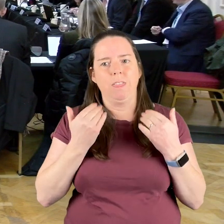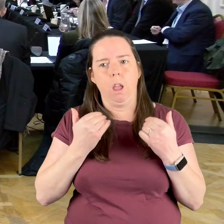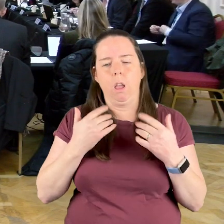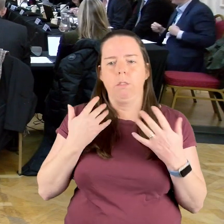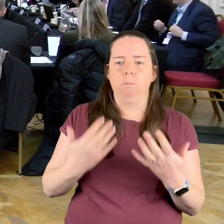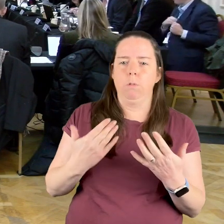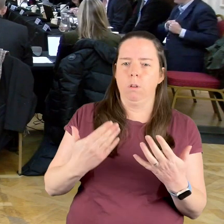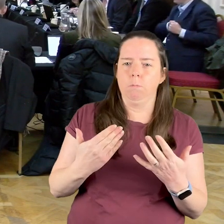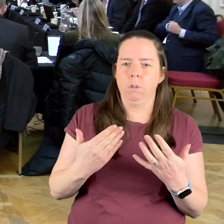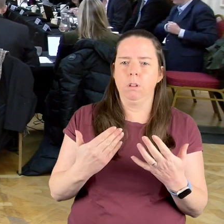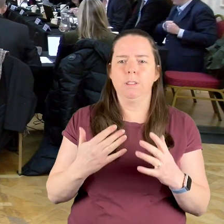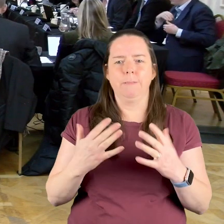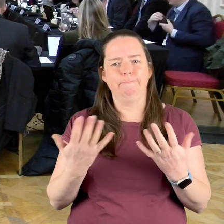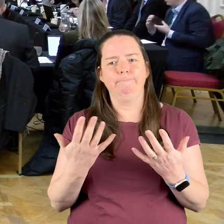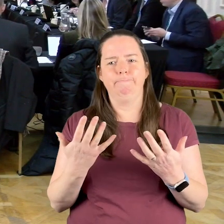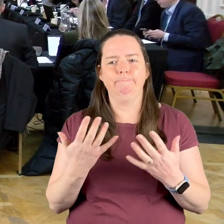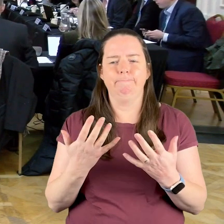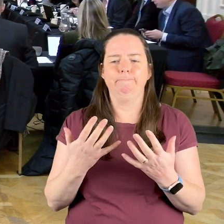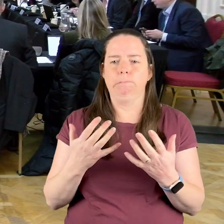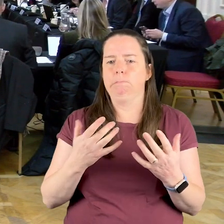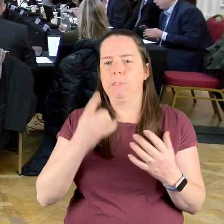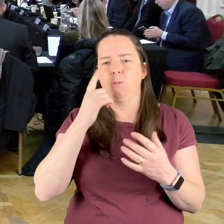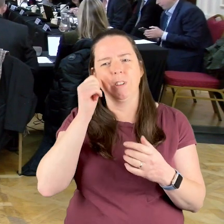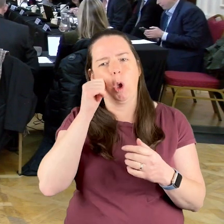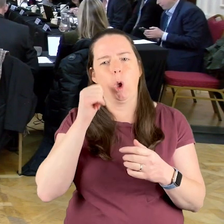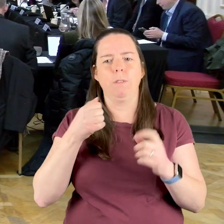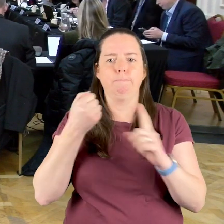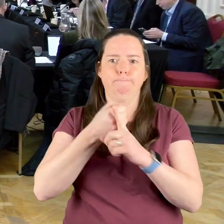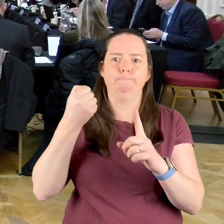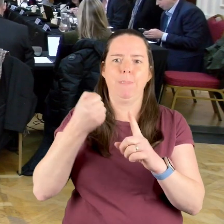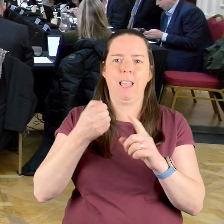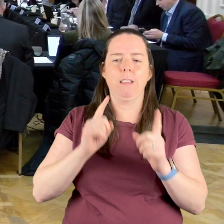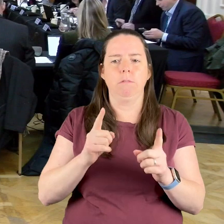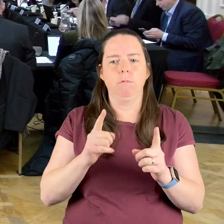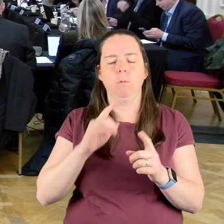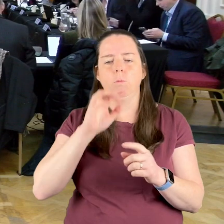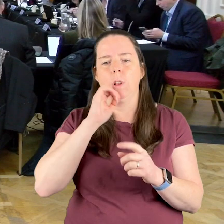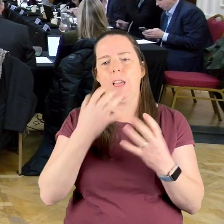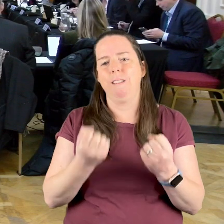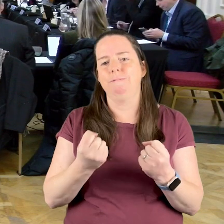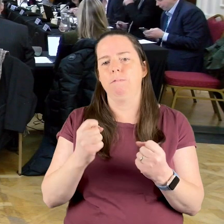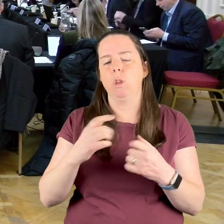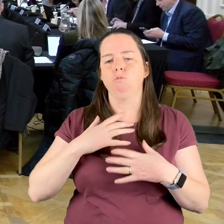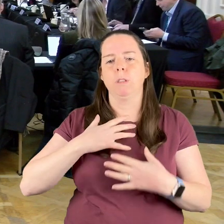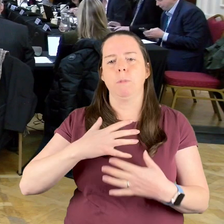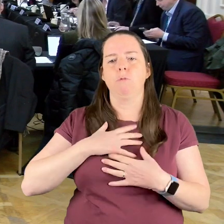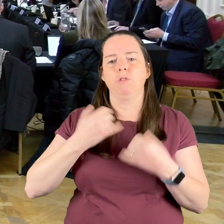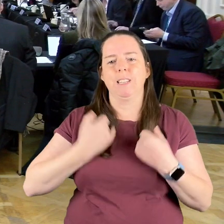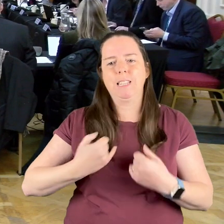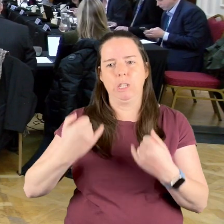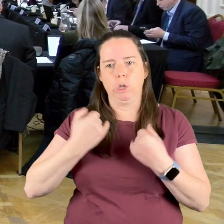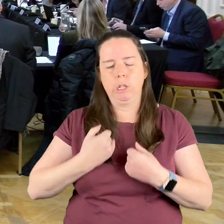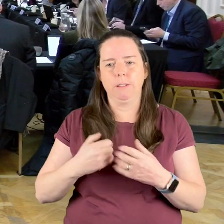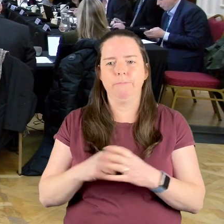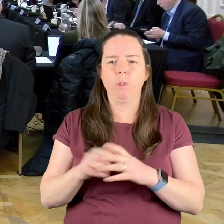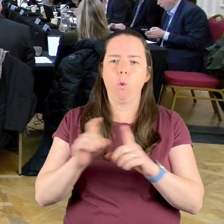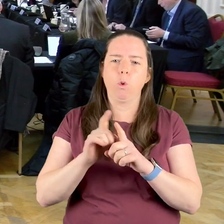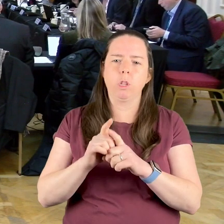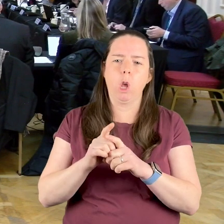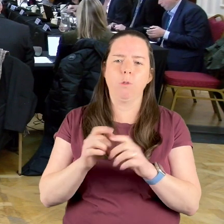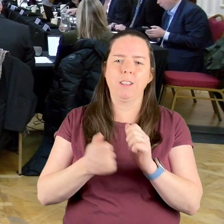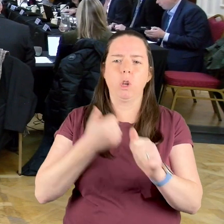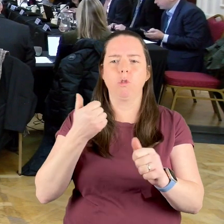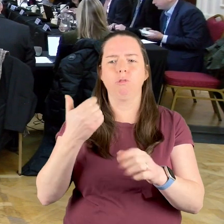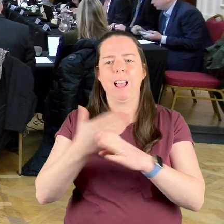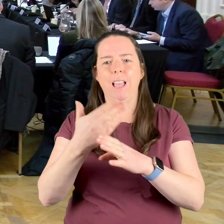currently experiencing, we know the impact that will have in a week or so from a respiratory conditions point of view. And of course, the industrial action